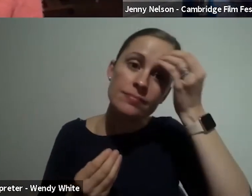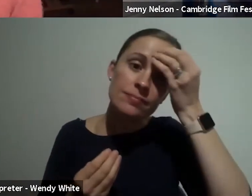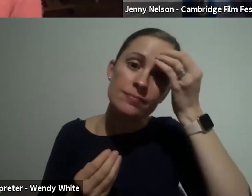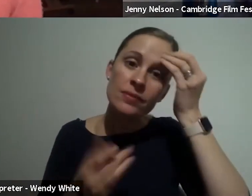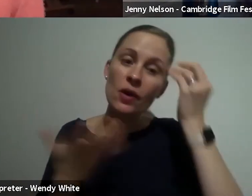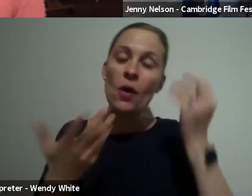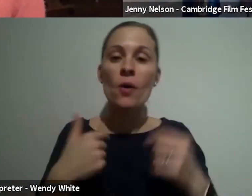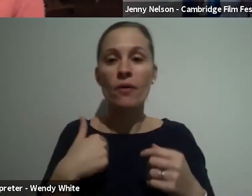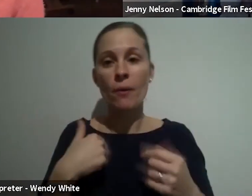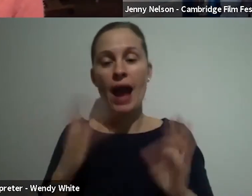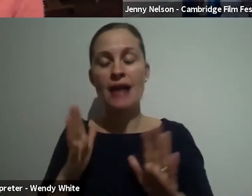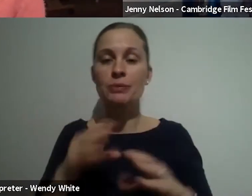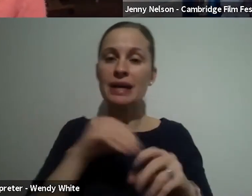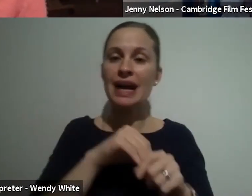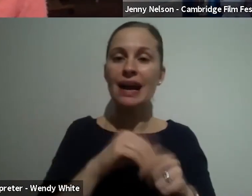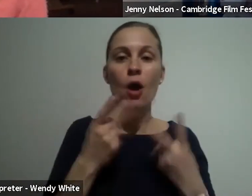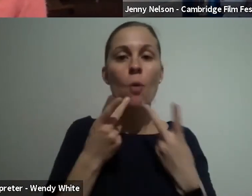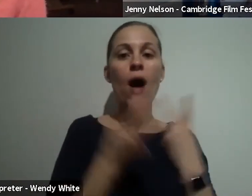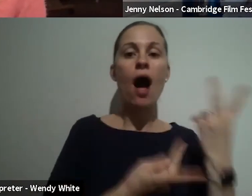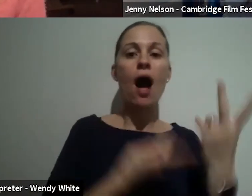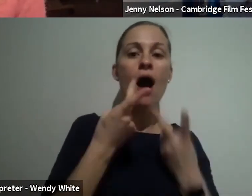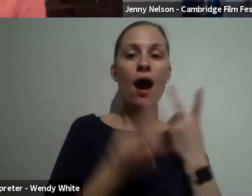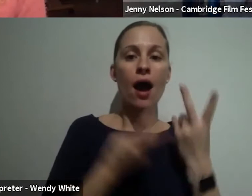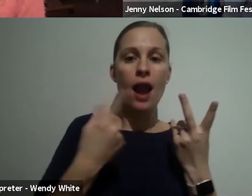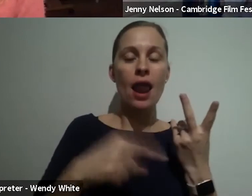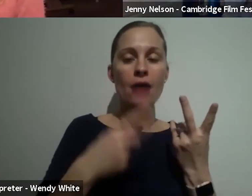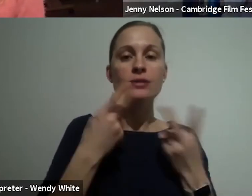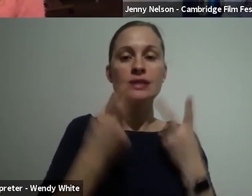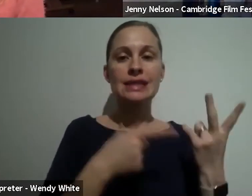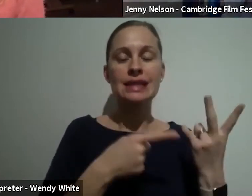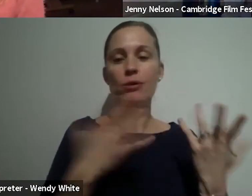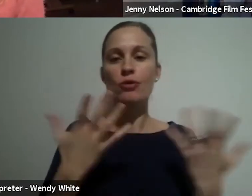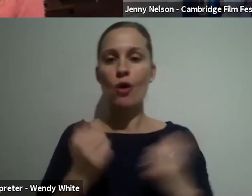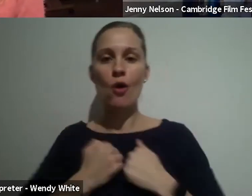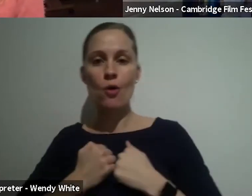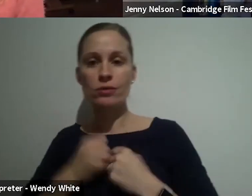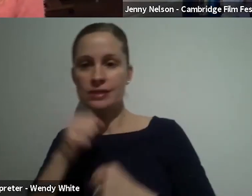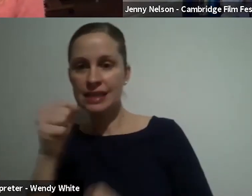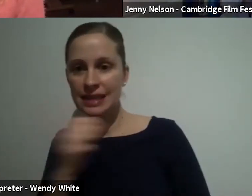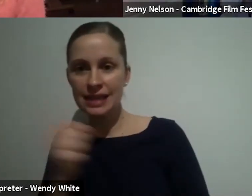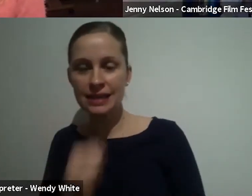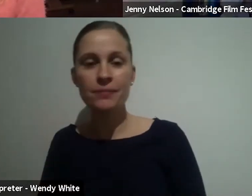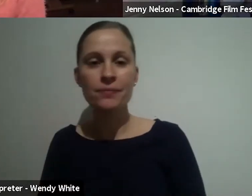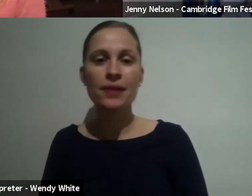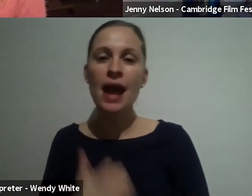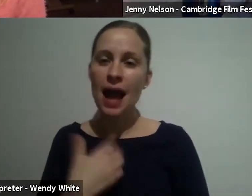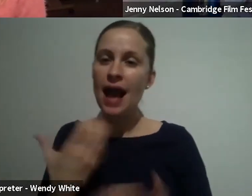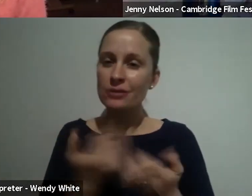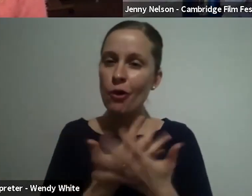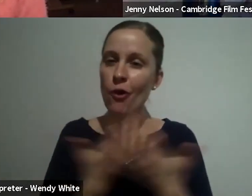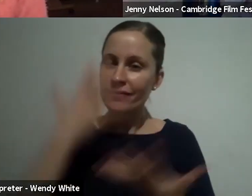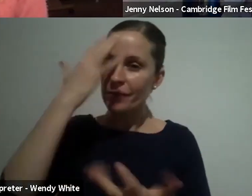choir. So I had a lot of memories of my childhood, and also